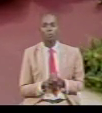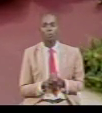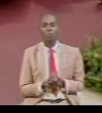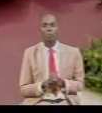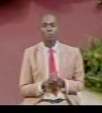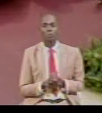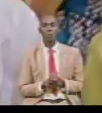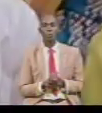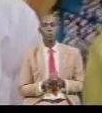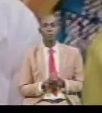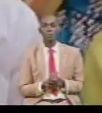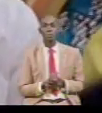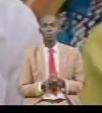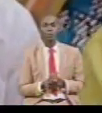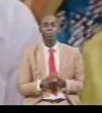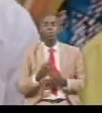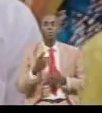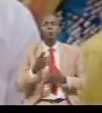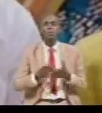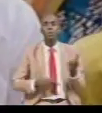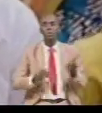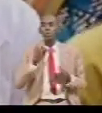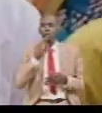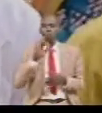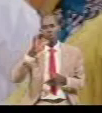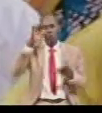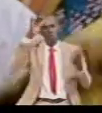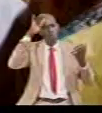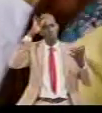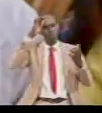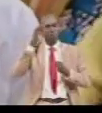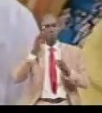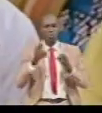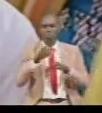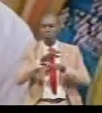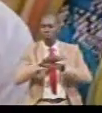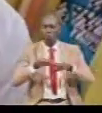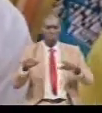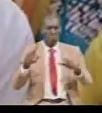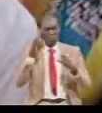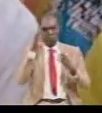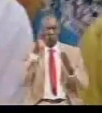What's your hope if you don't believe in Christ?